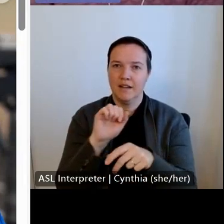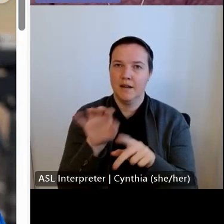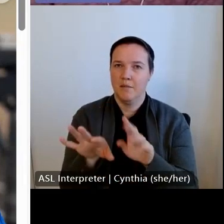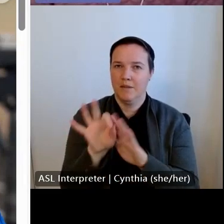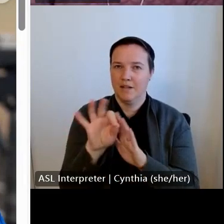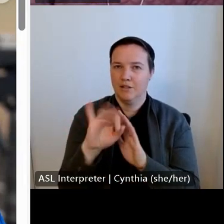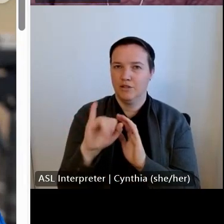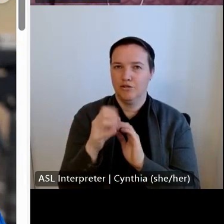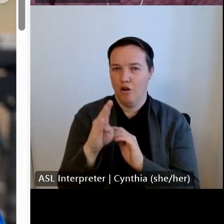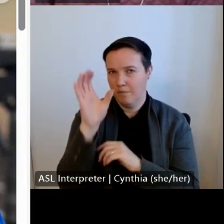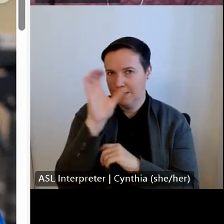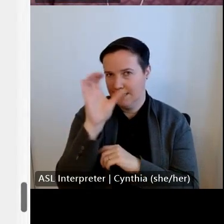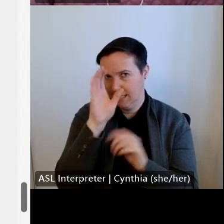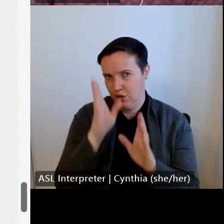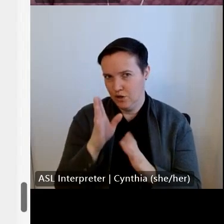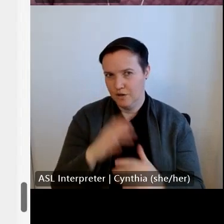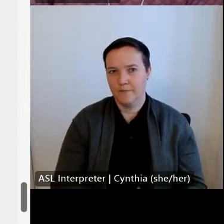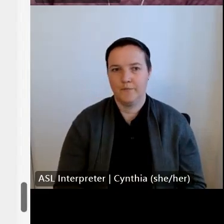presentation now.